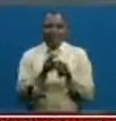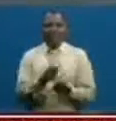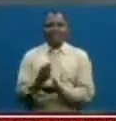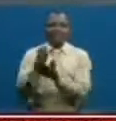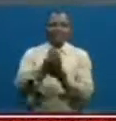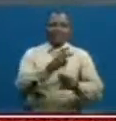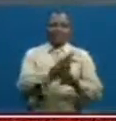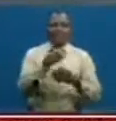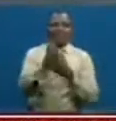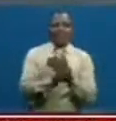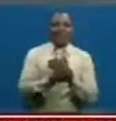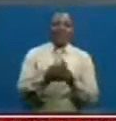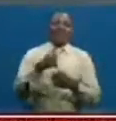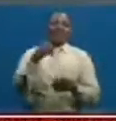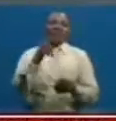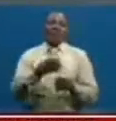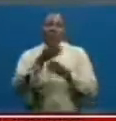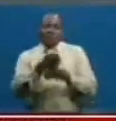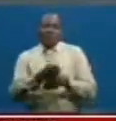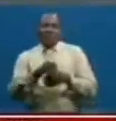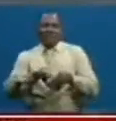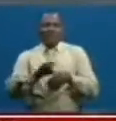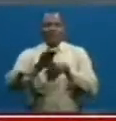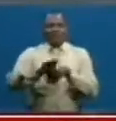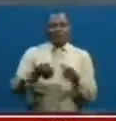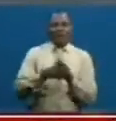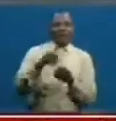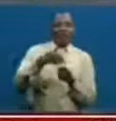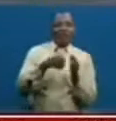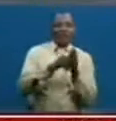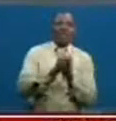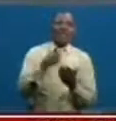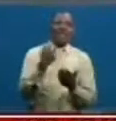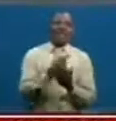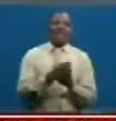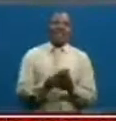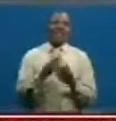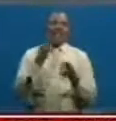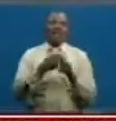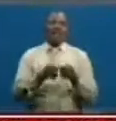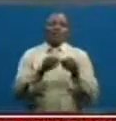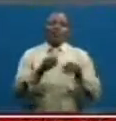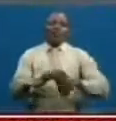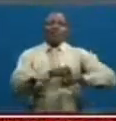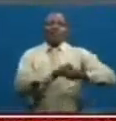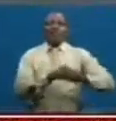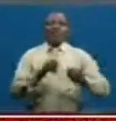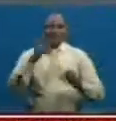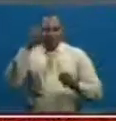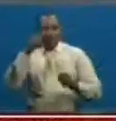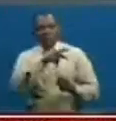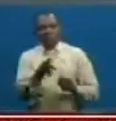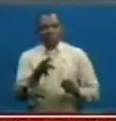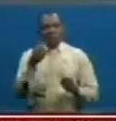help preserve the country's culture through music, ensure the continuity of the country's heritage, as well as protect the intellectual